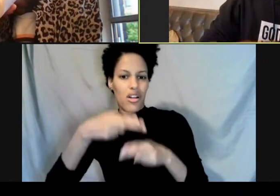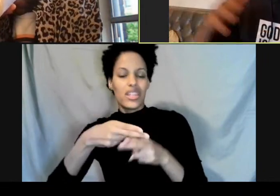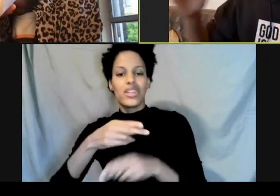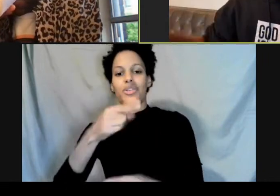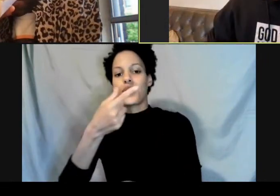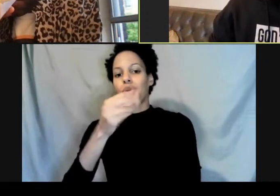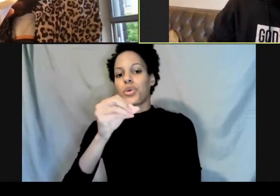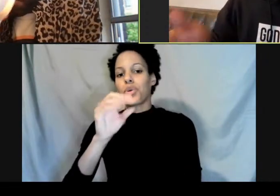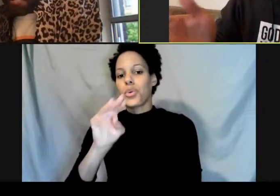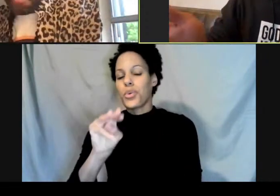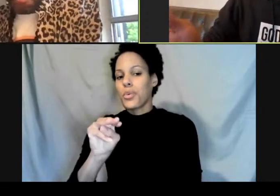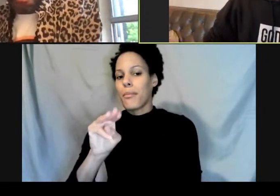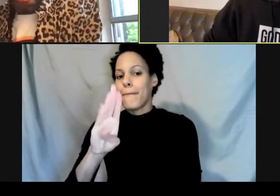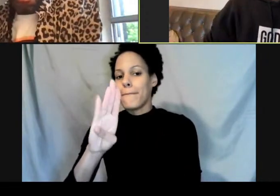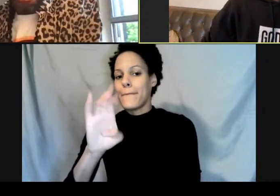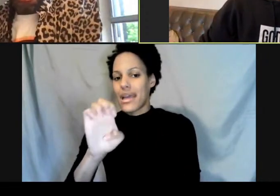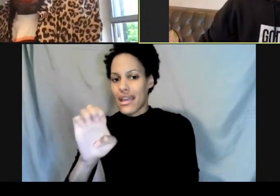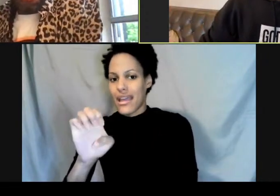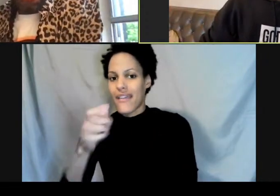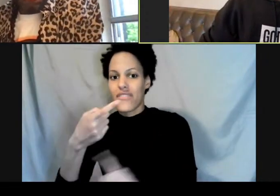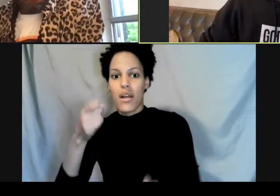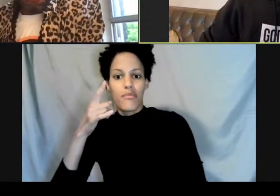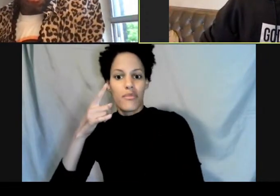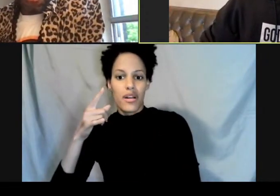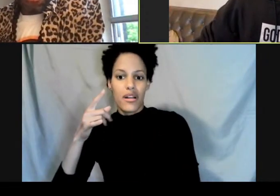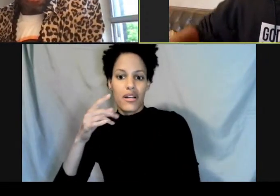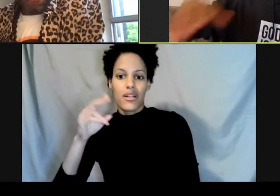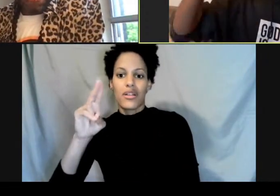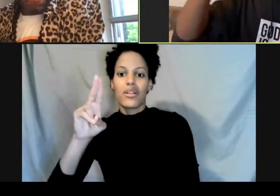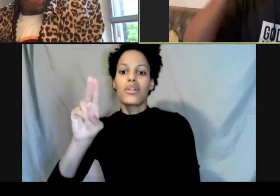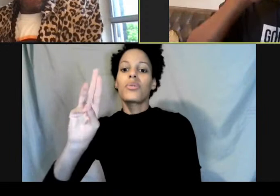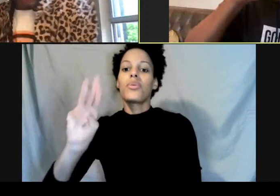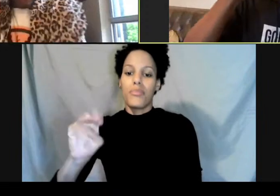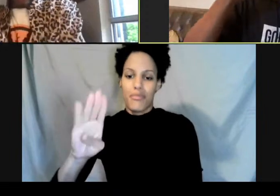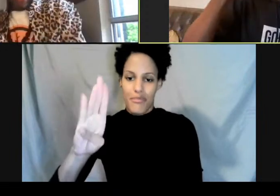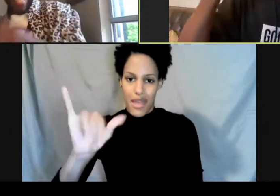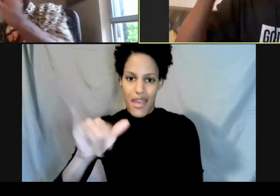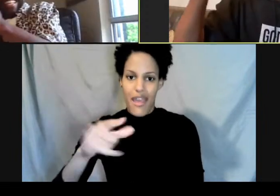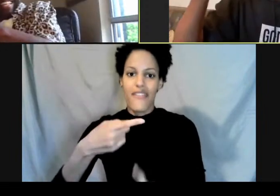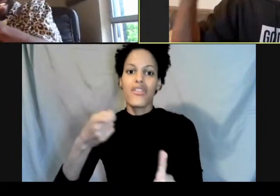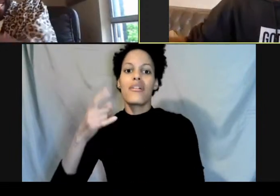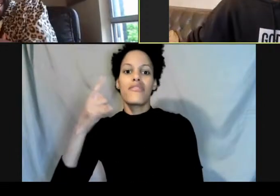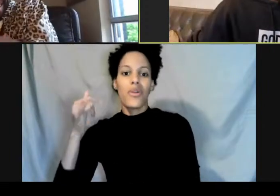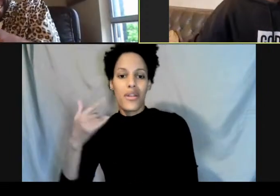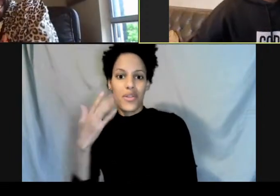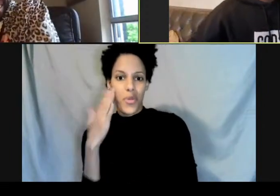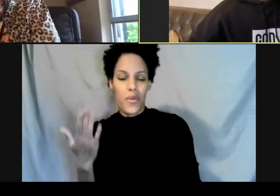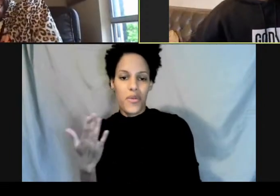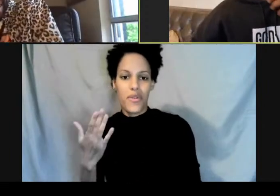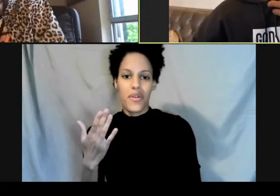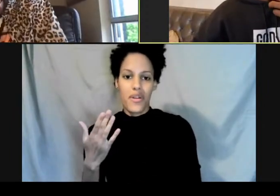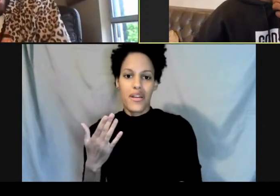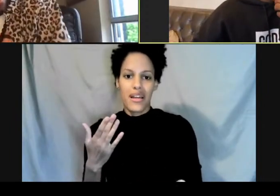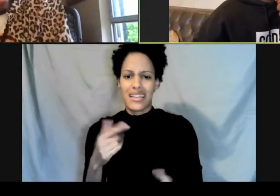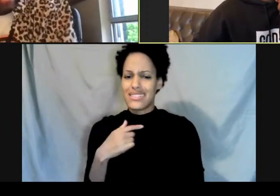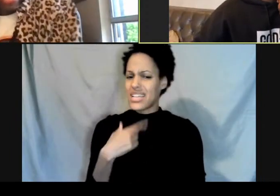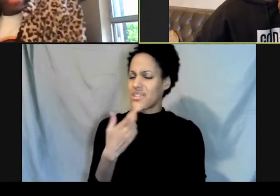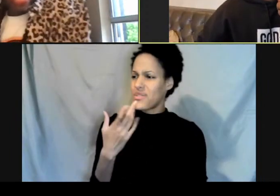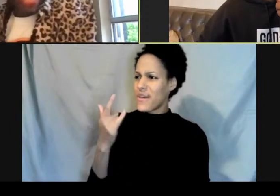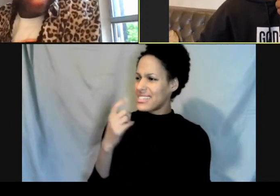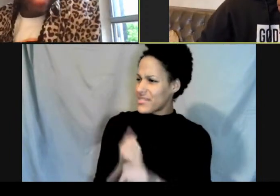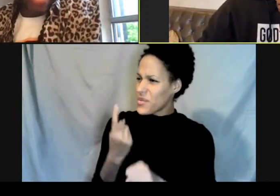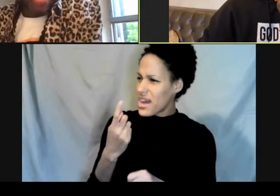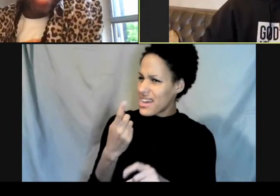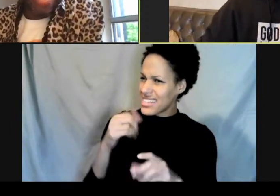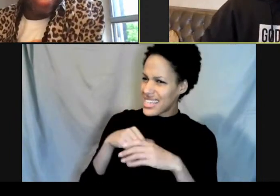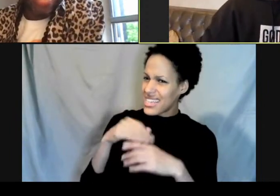so from Miami all up to my area, everybody talk a little bit like it sounds like doo. And it's like, why does everybody in Florida talk like that?